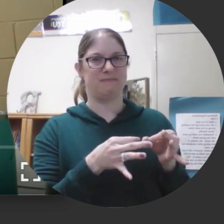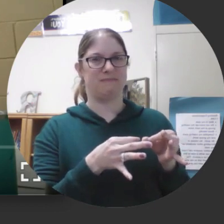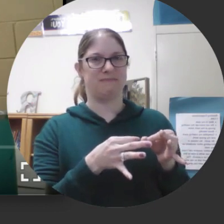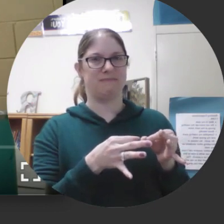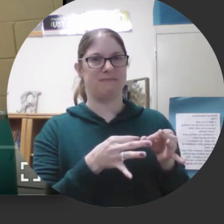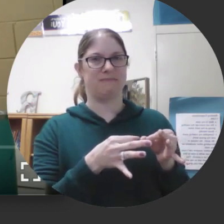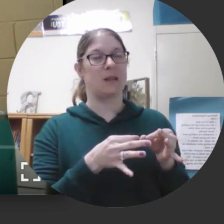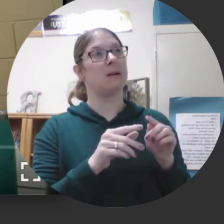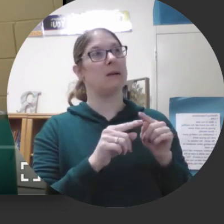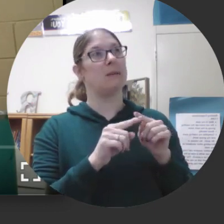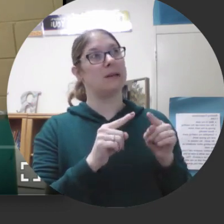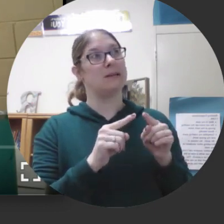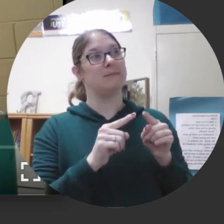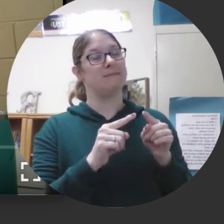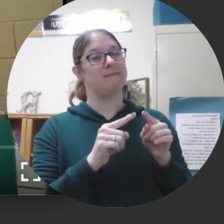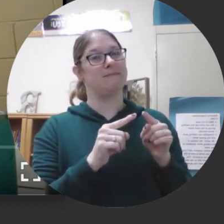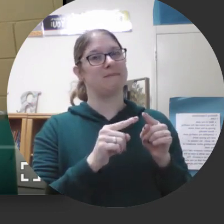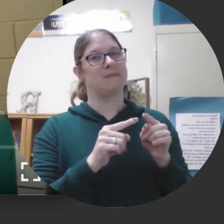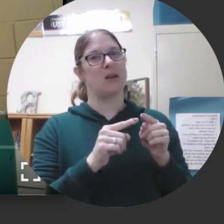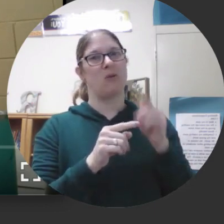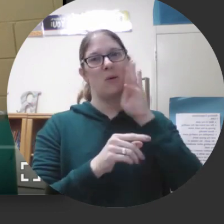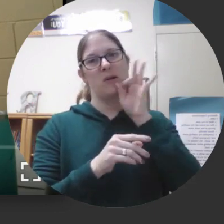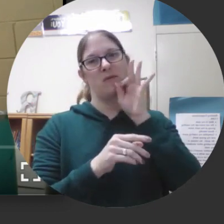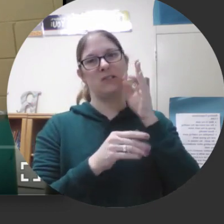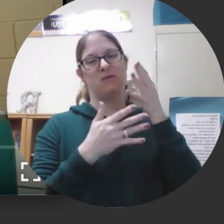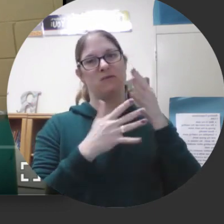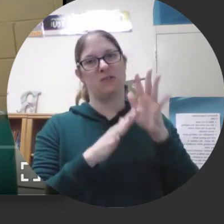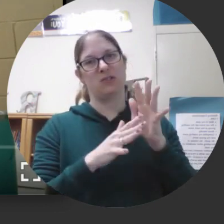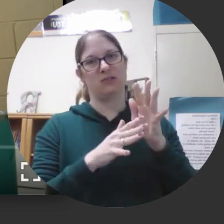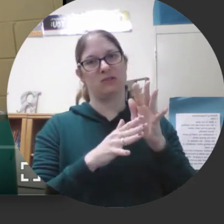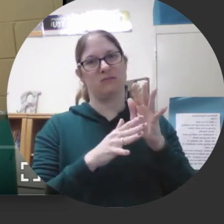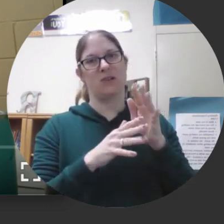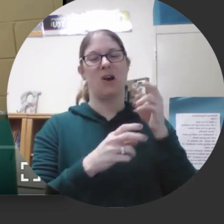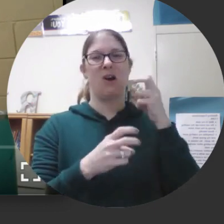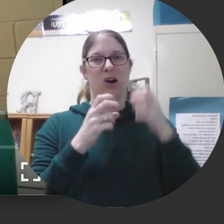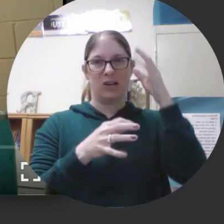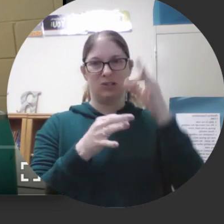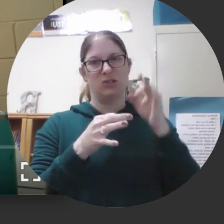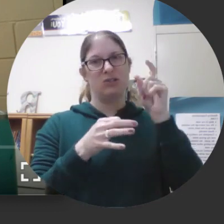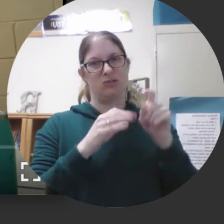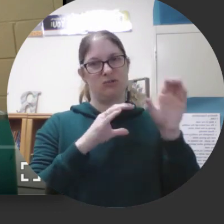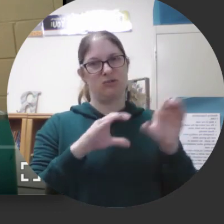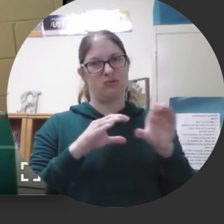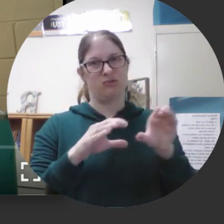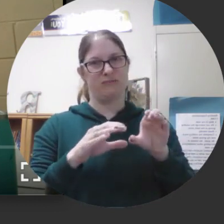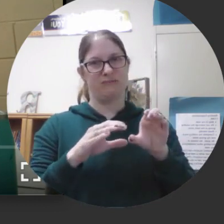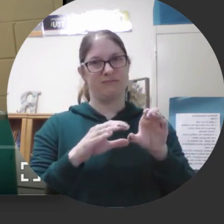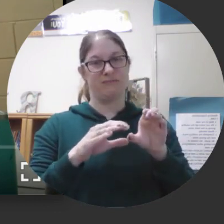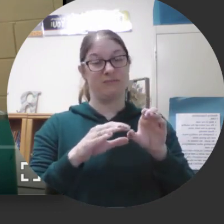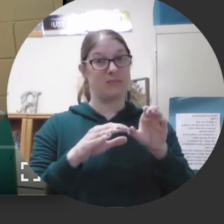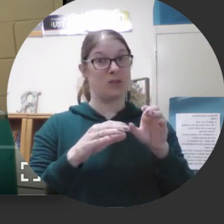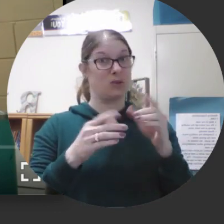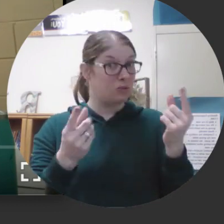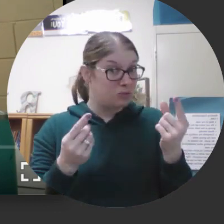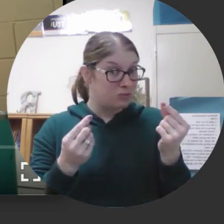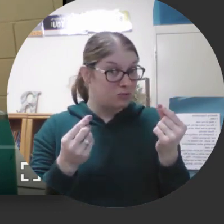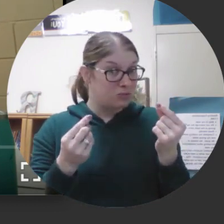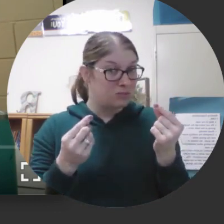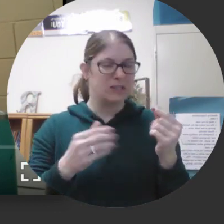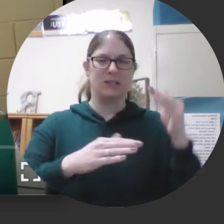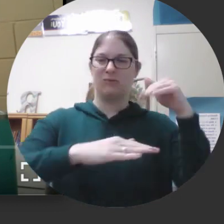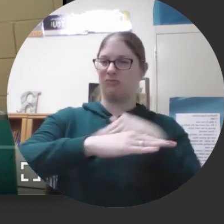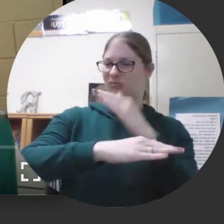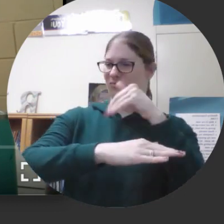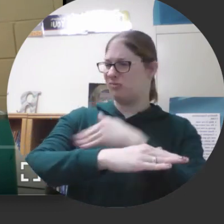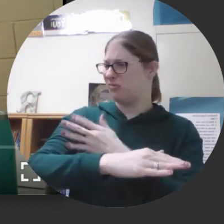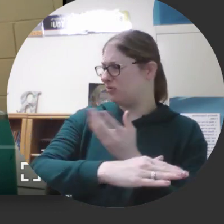breakfast was not so easy. It was, of course, what to do with the newly christened Crusoe. They started looking down at him as he paddled around the